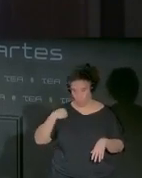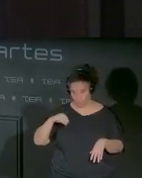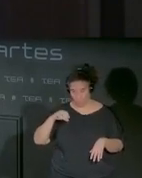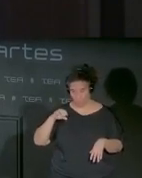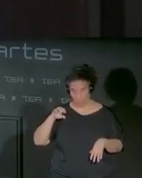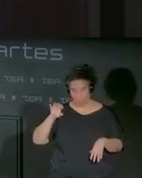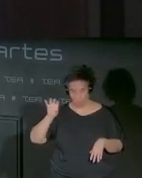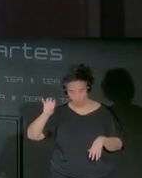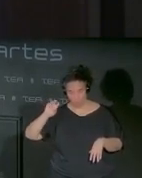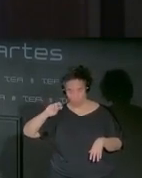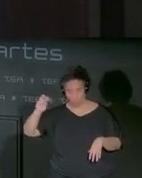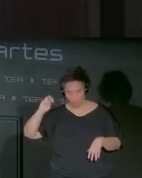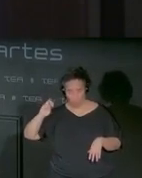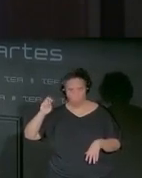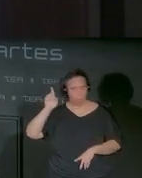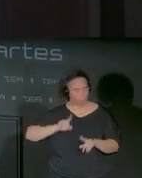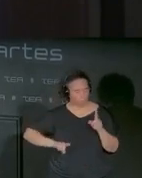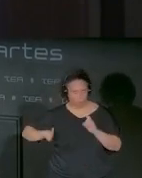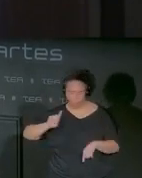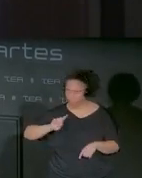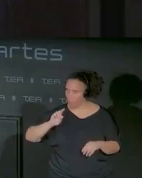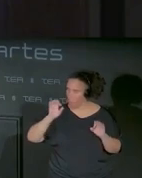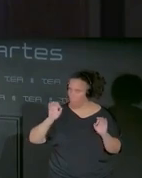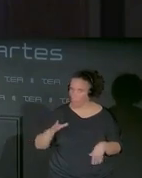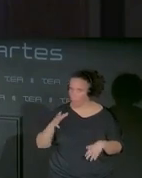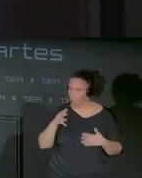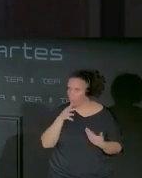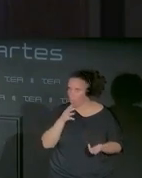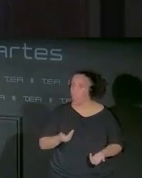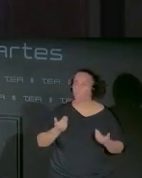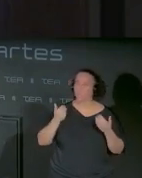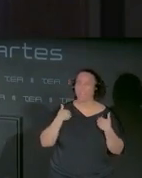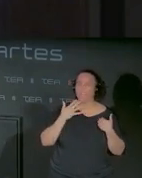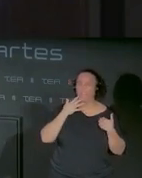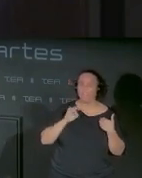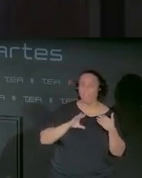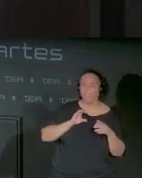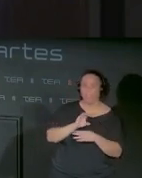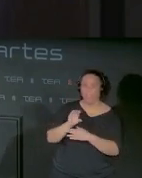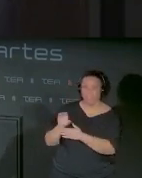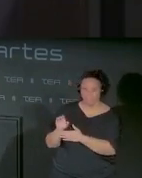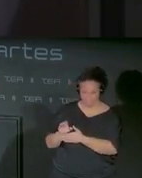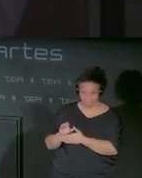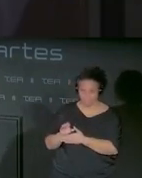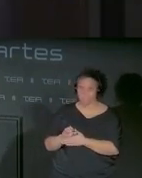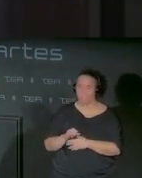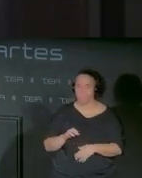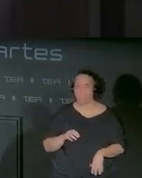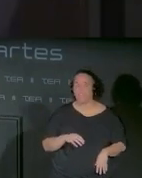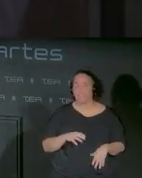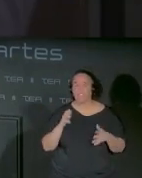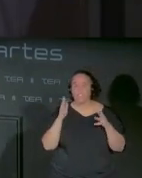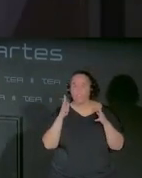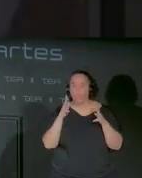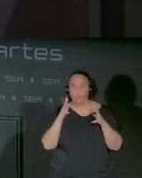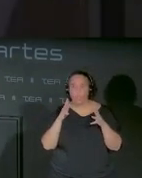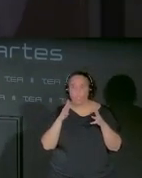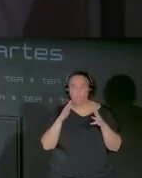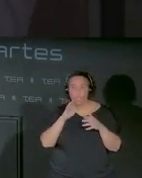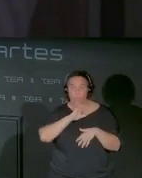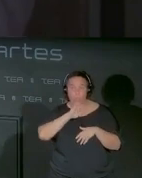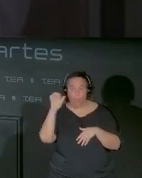And we also at the European level, I recommend that we need also a common approach, and it means standardization, common